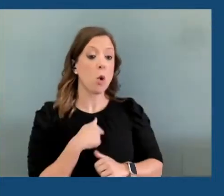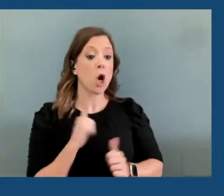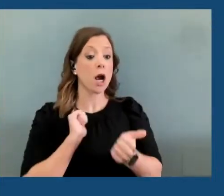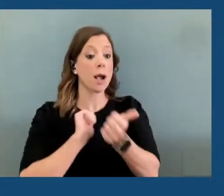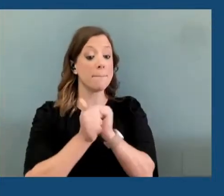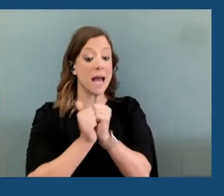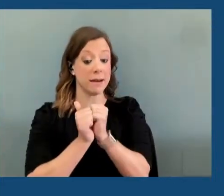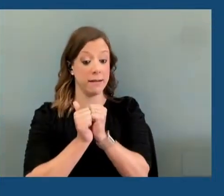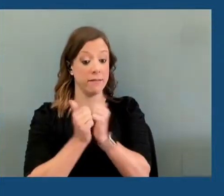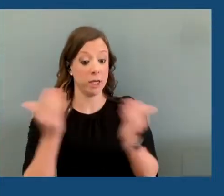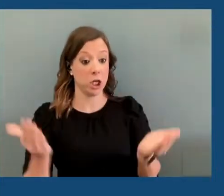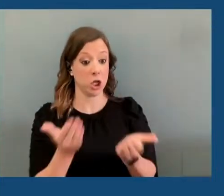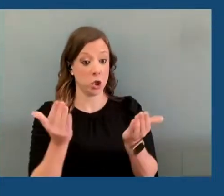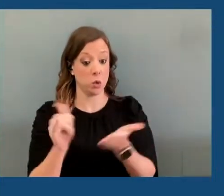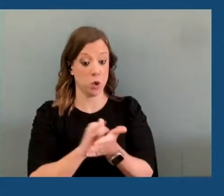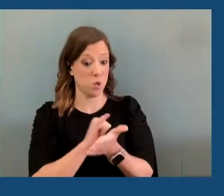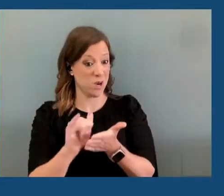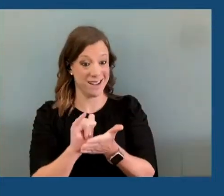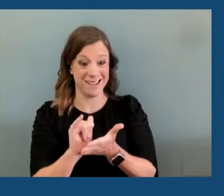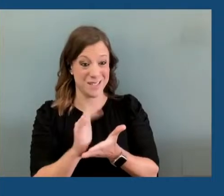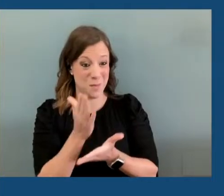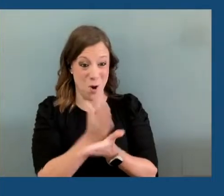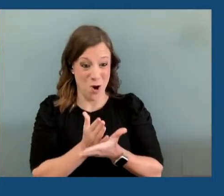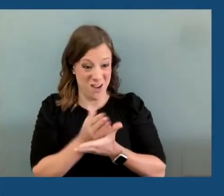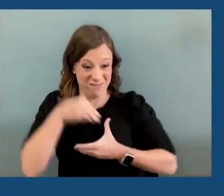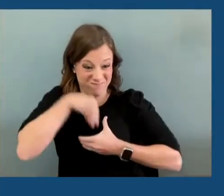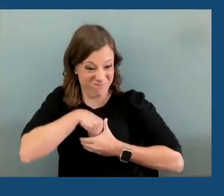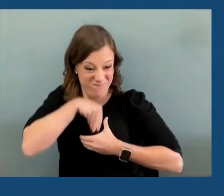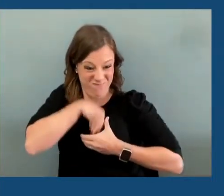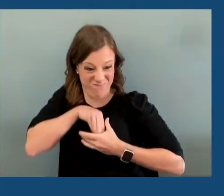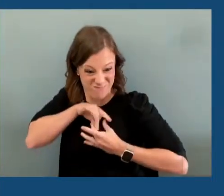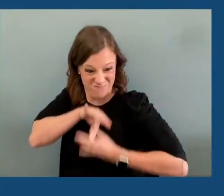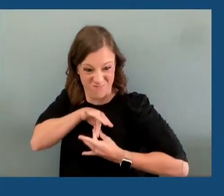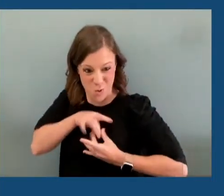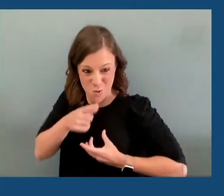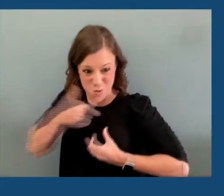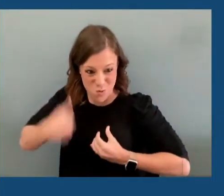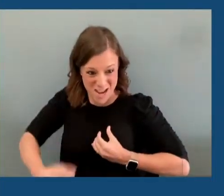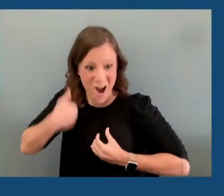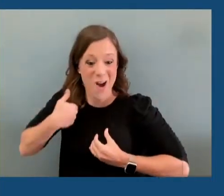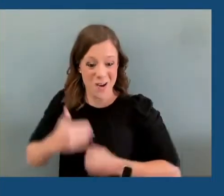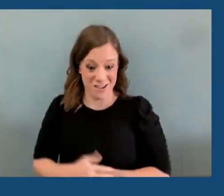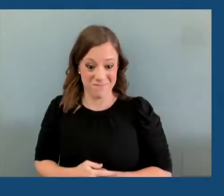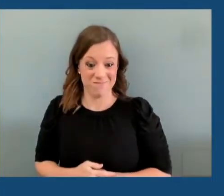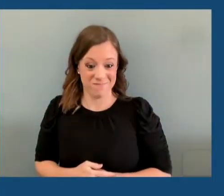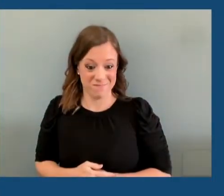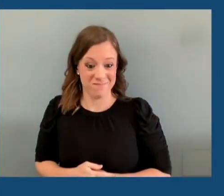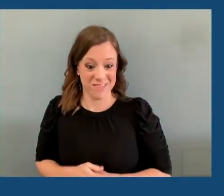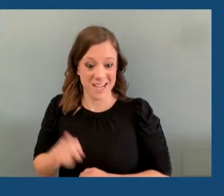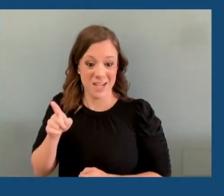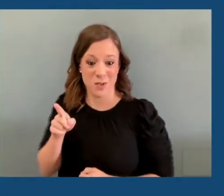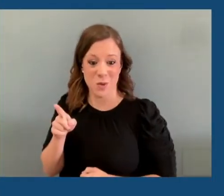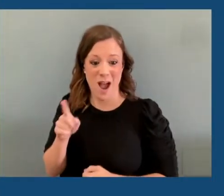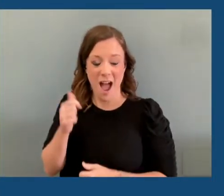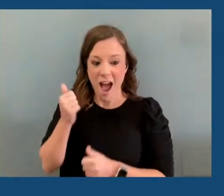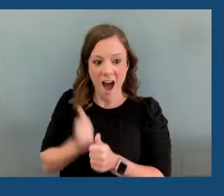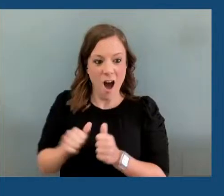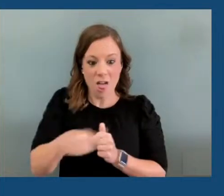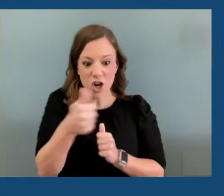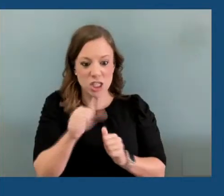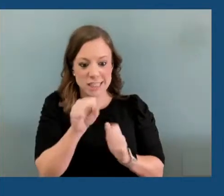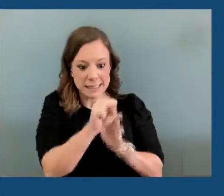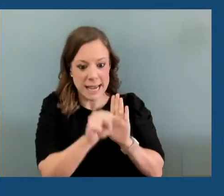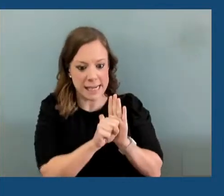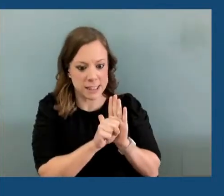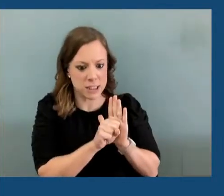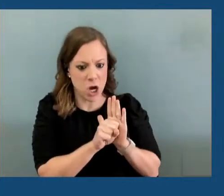in the nation is waking up and thinking they're not behind. Everyone wants to be the leader in AI development. But I